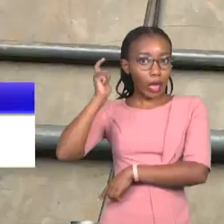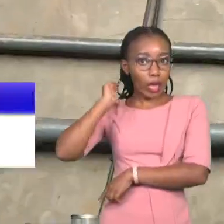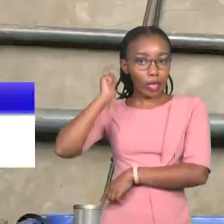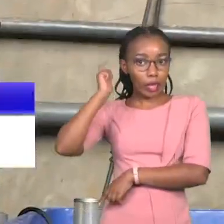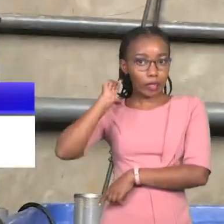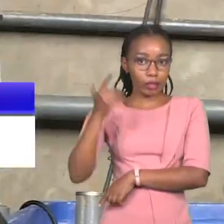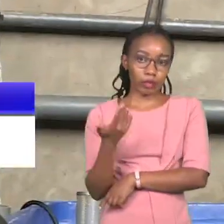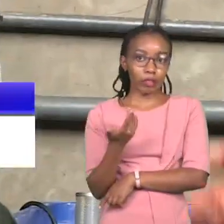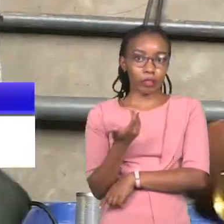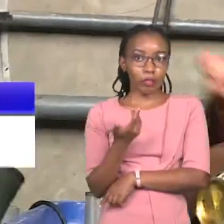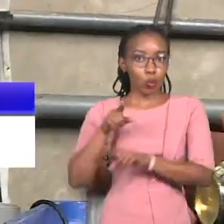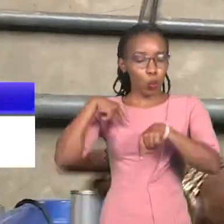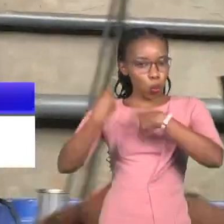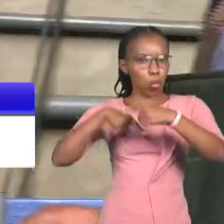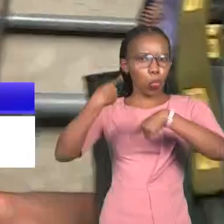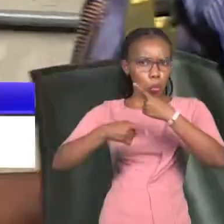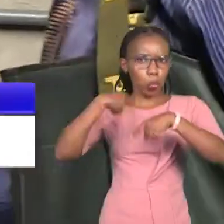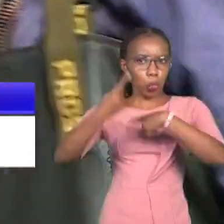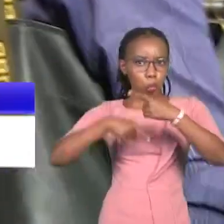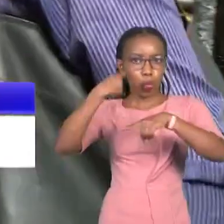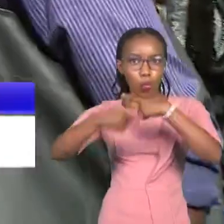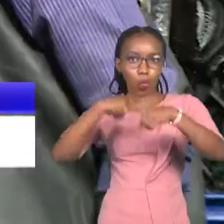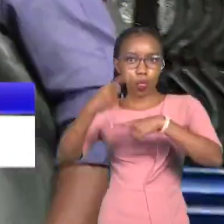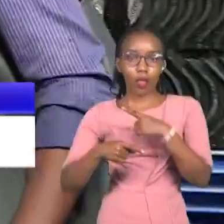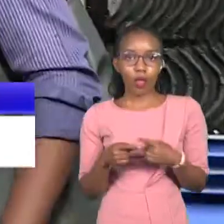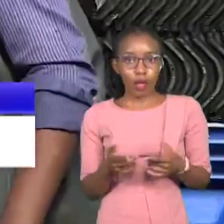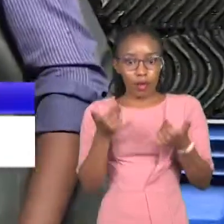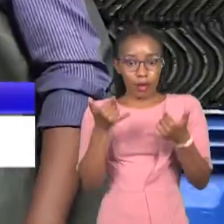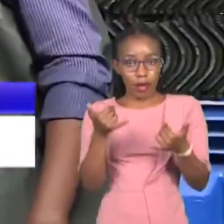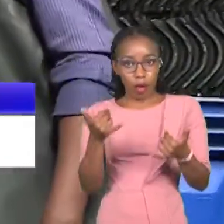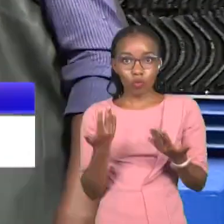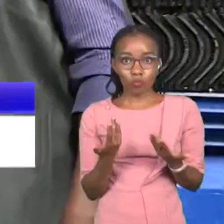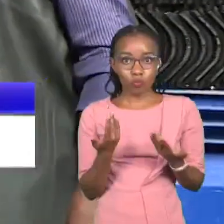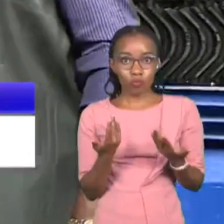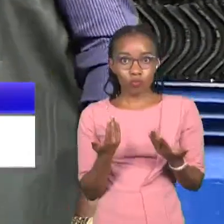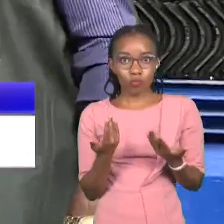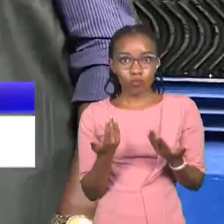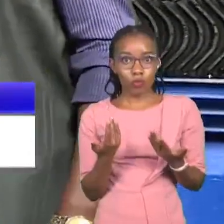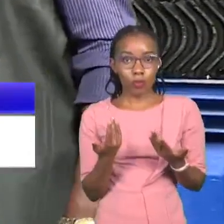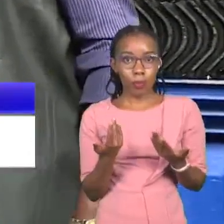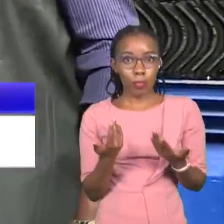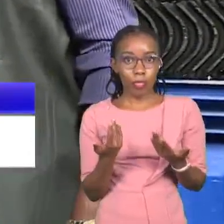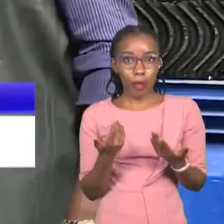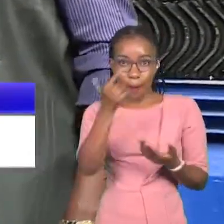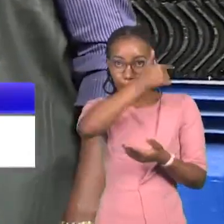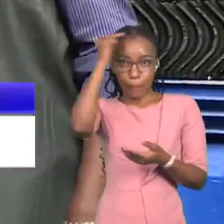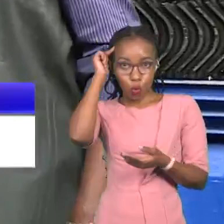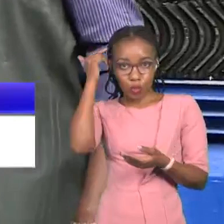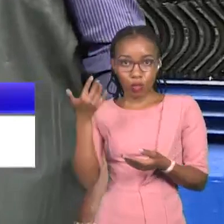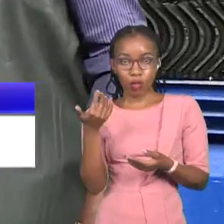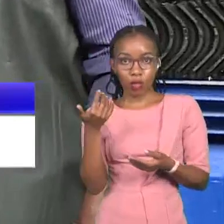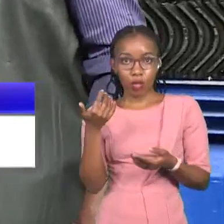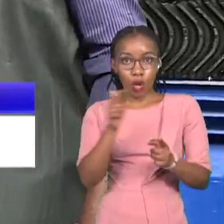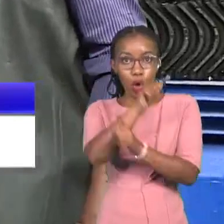on rotating. By that, they are exposed to new nourishment, and because when they